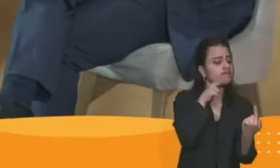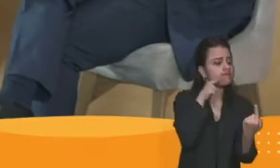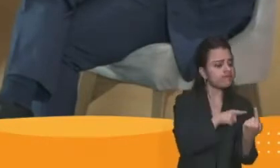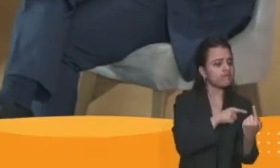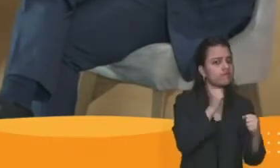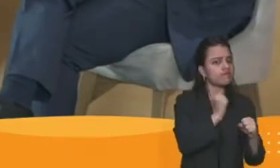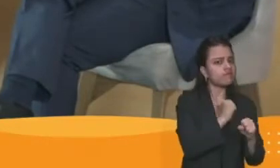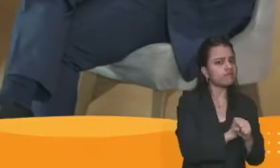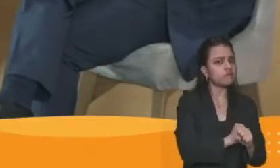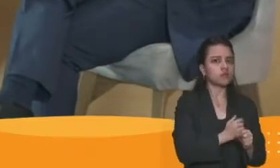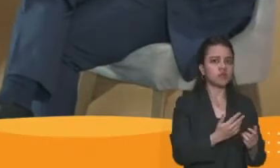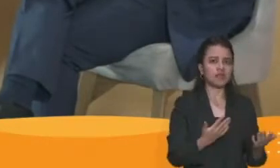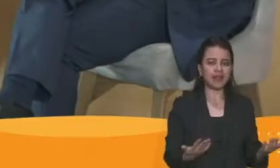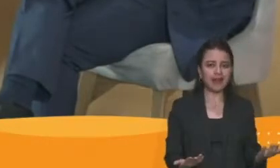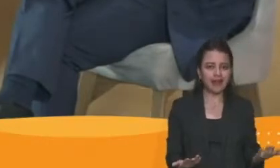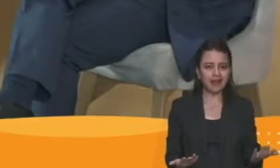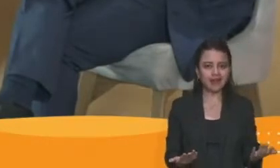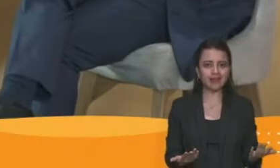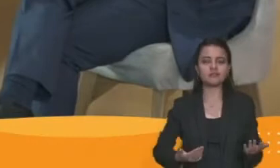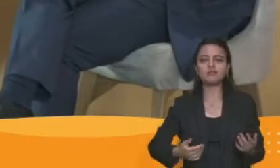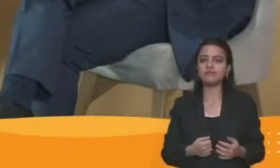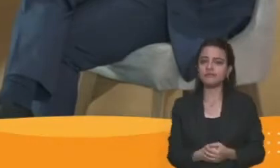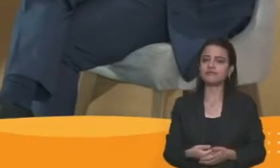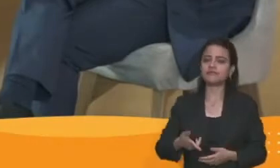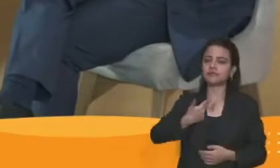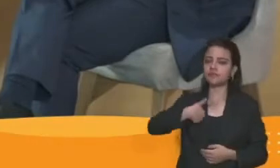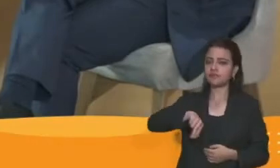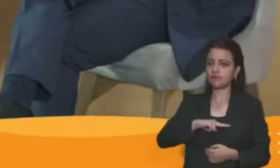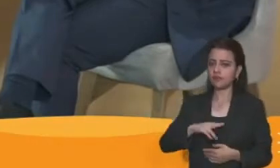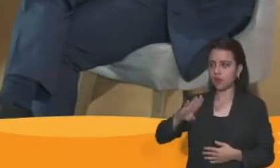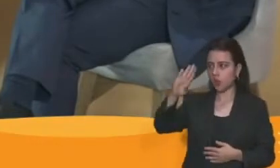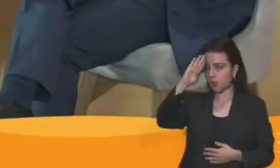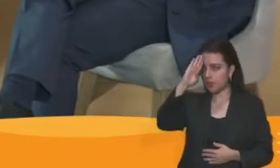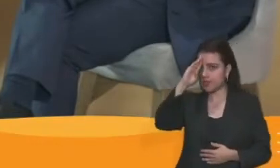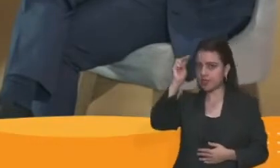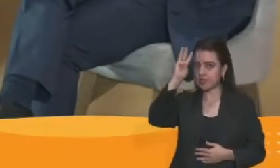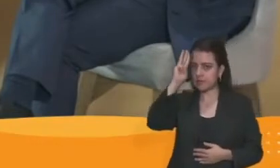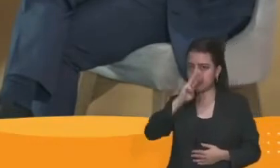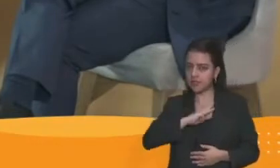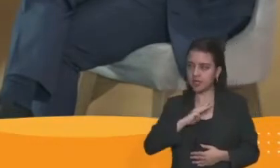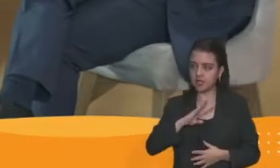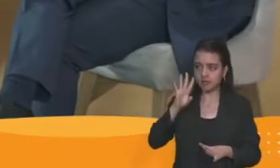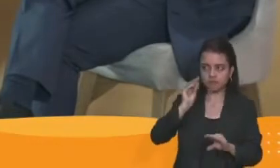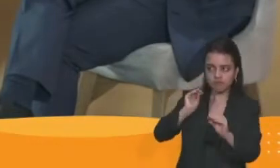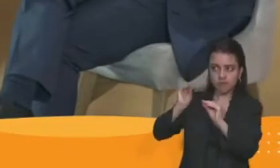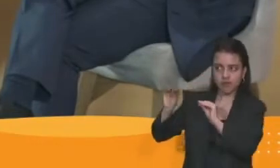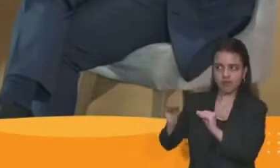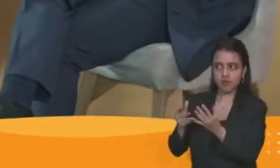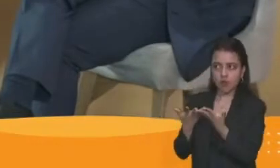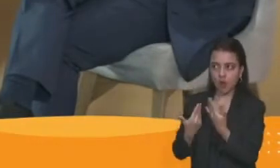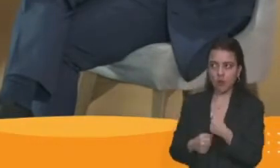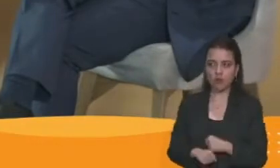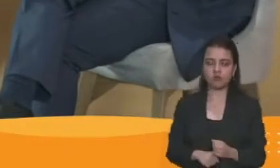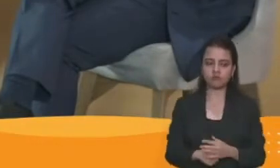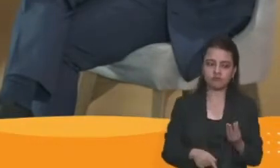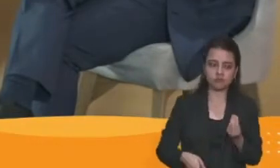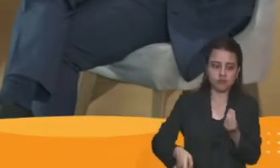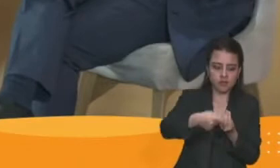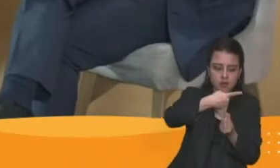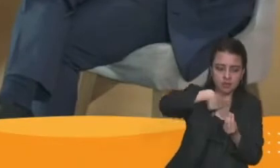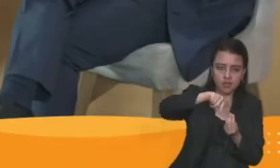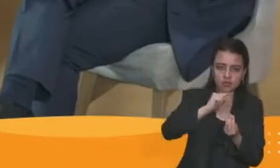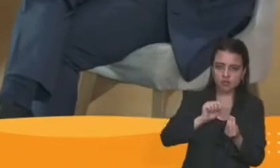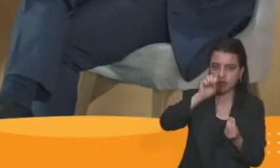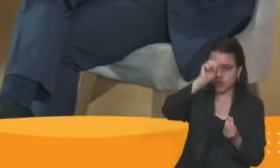to fight against this scourge. And in this sense, we have already made lots of progress on various fronts. For